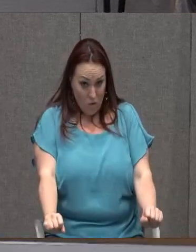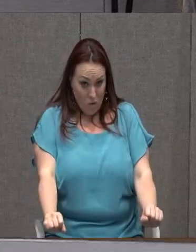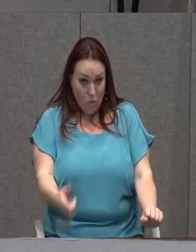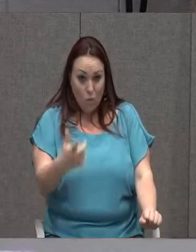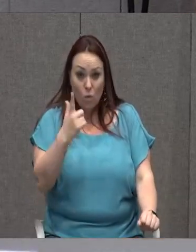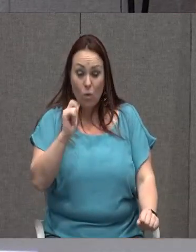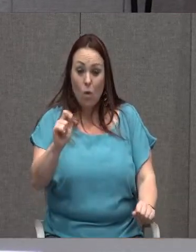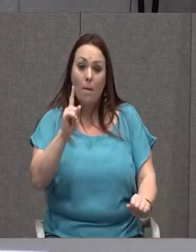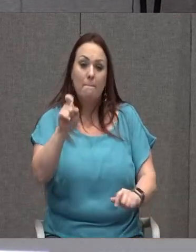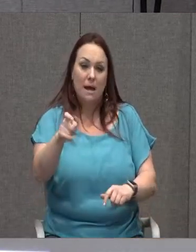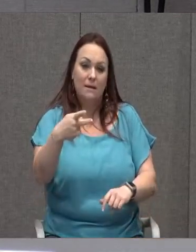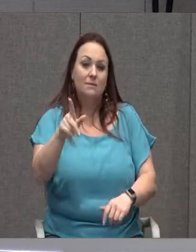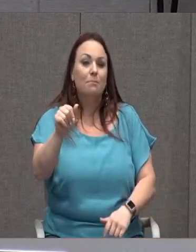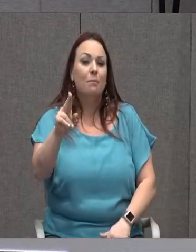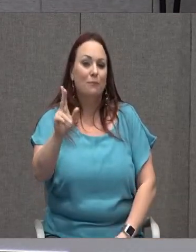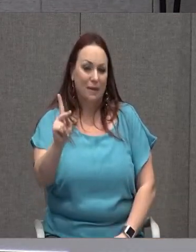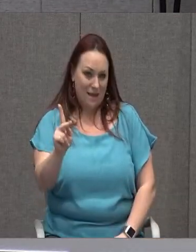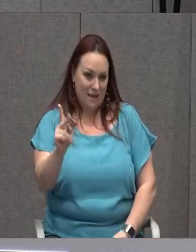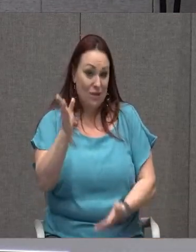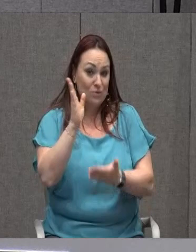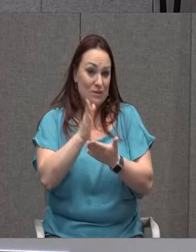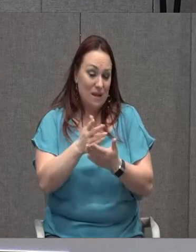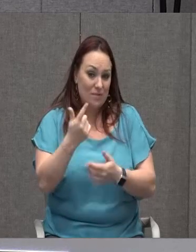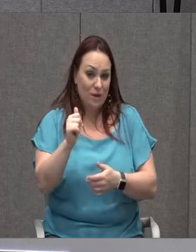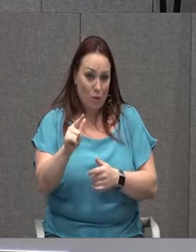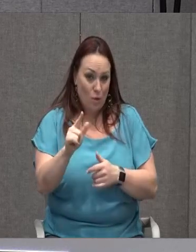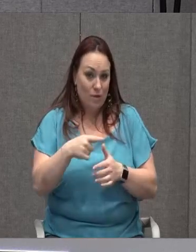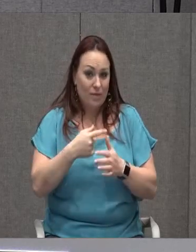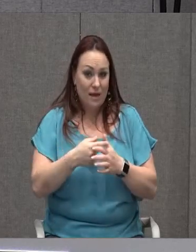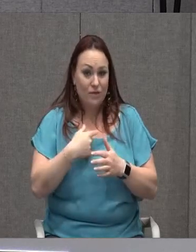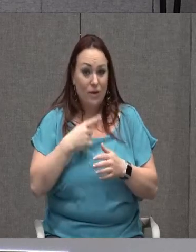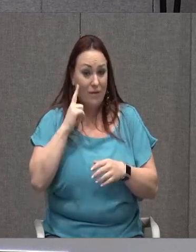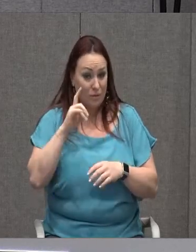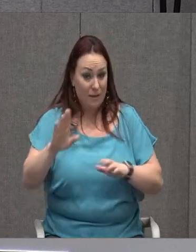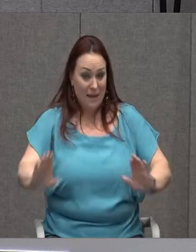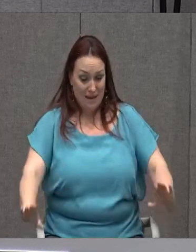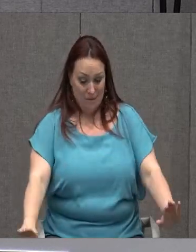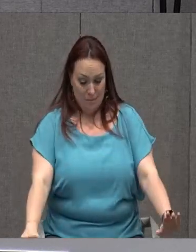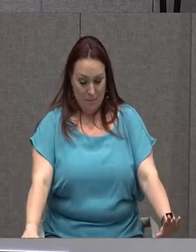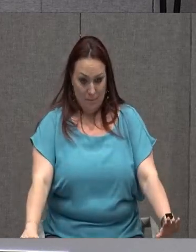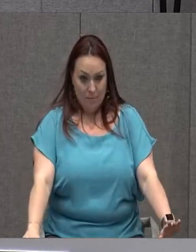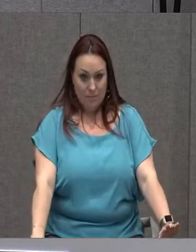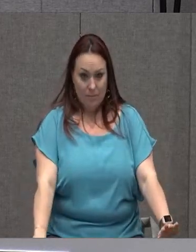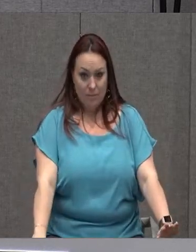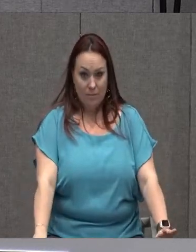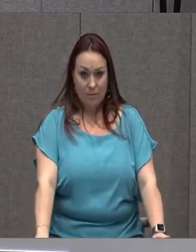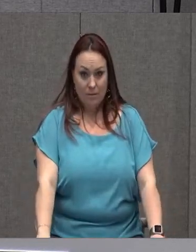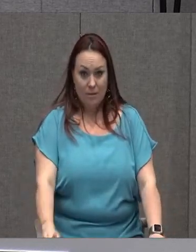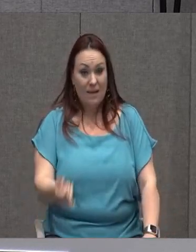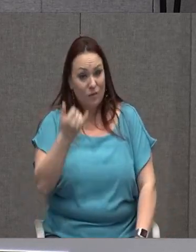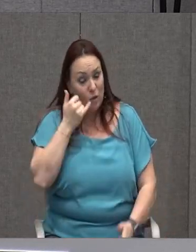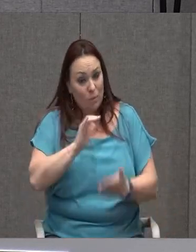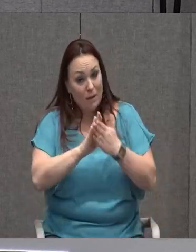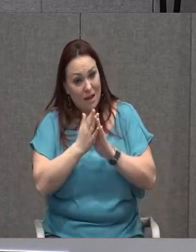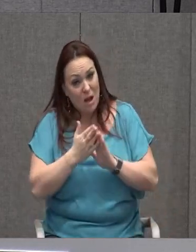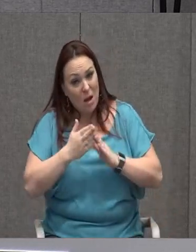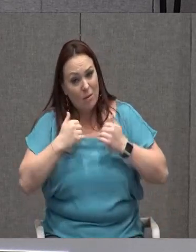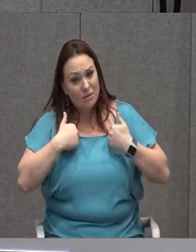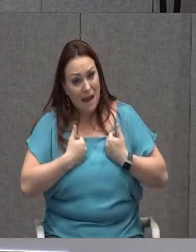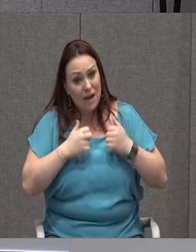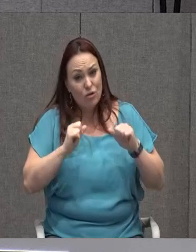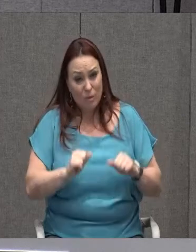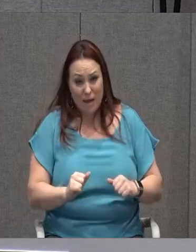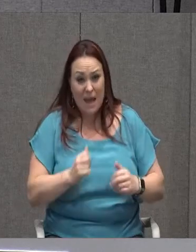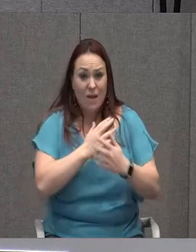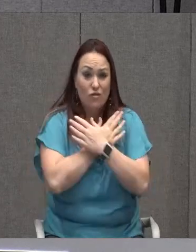plank position. To stop a goal, you have to be up in a plank position like this. If you get tired, you can rest,